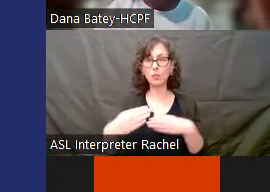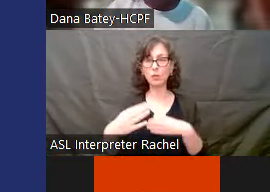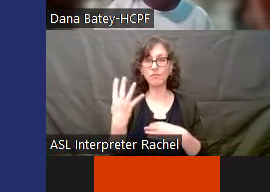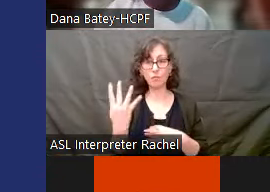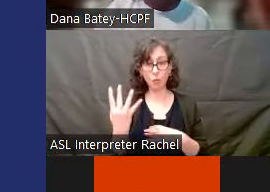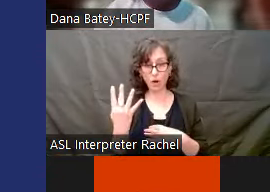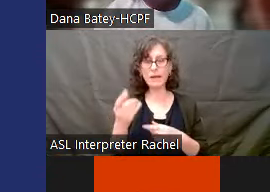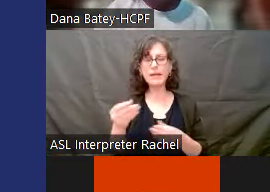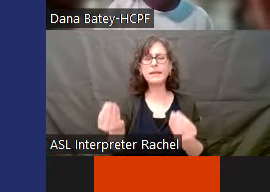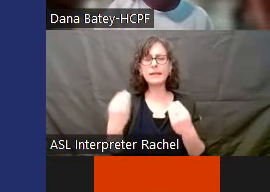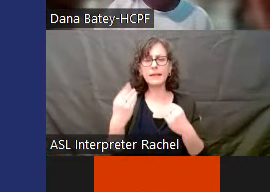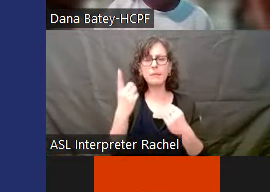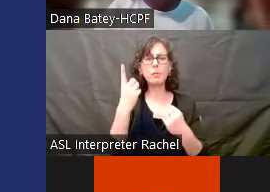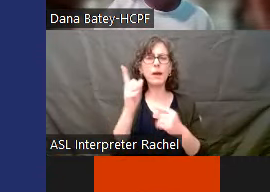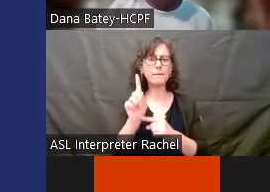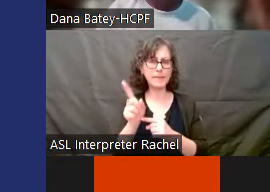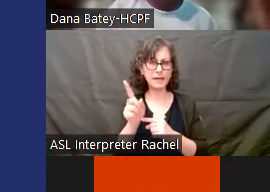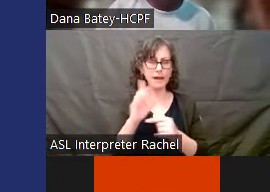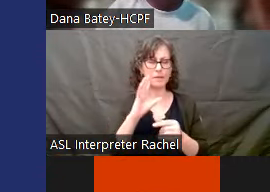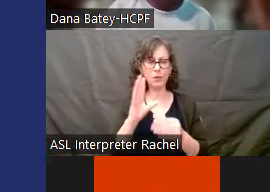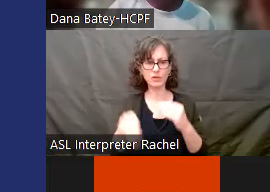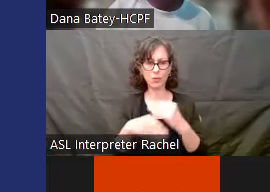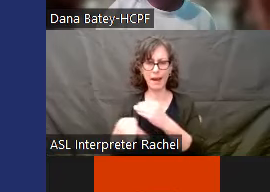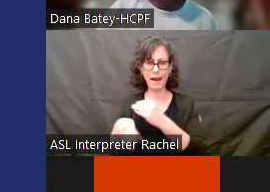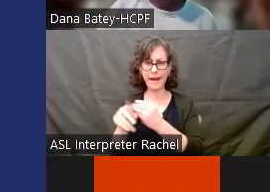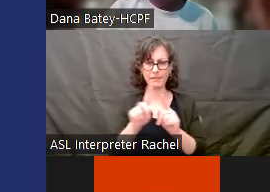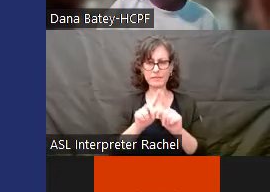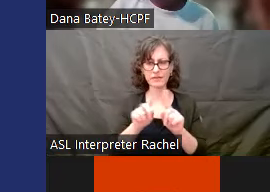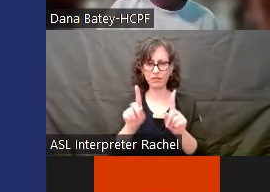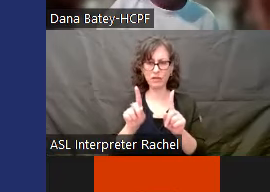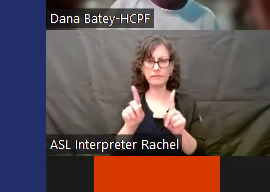me 1 second while I add all of the